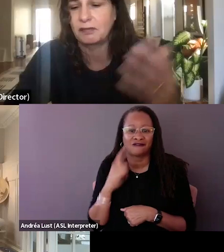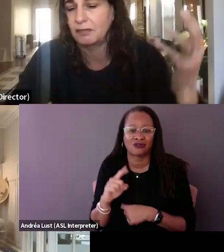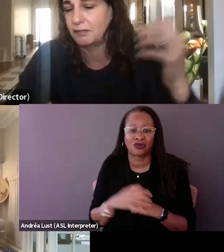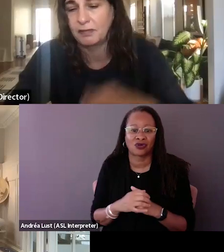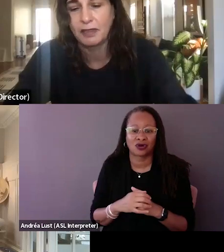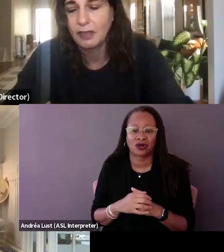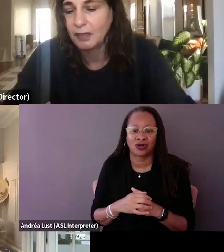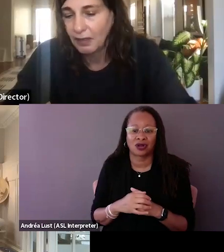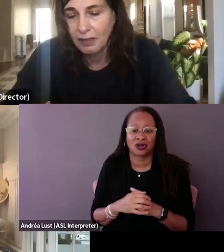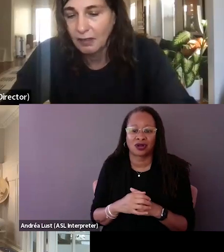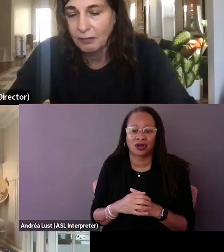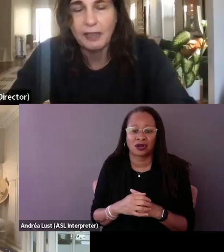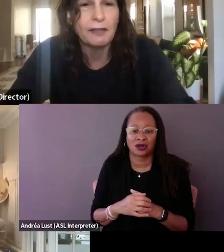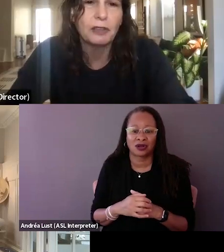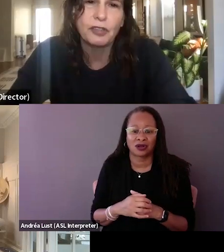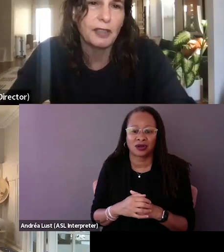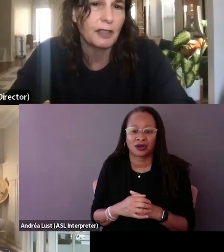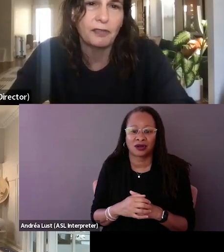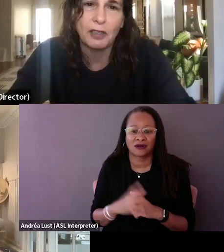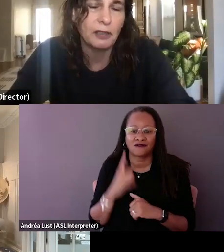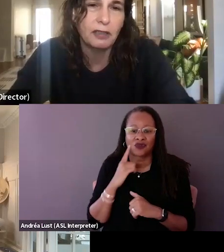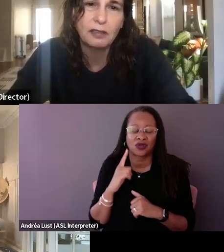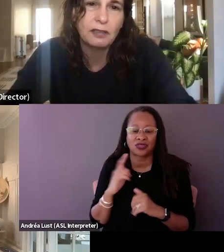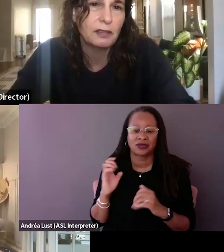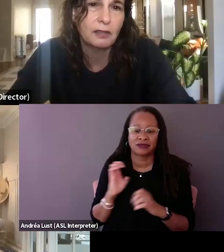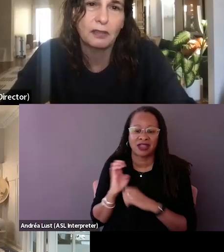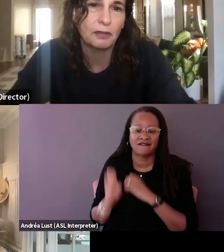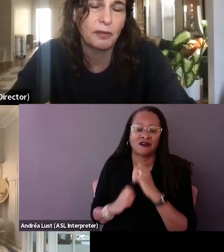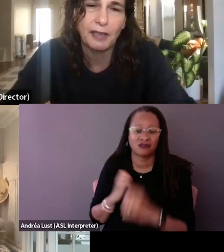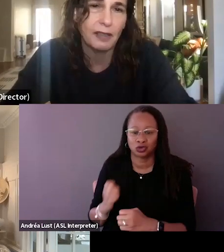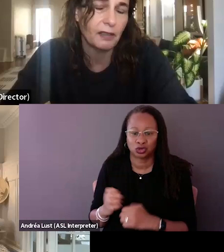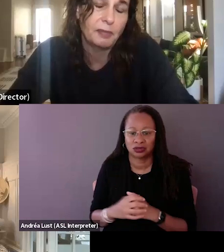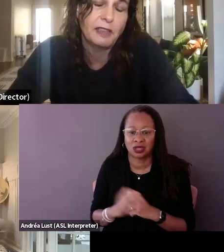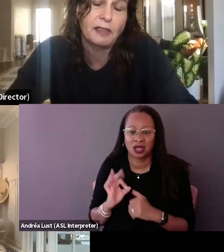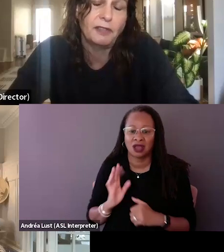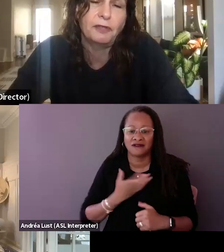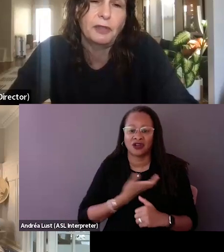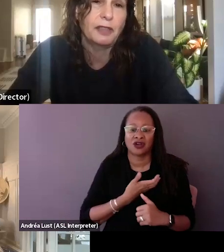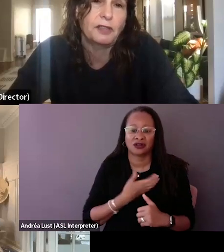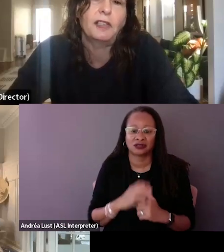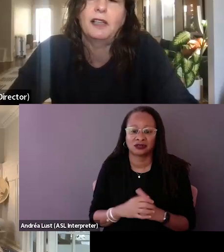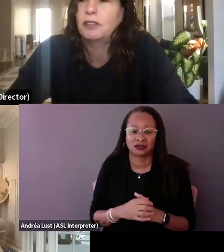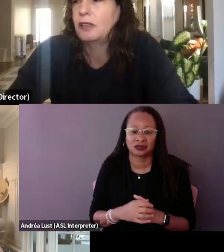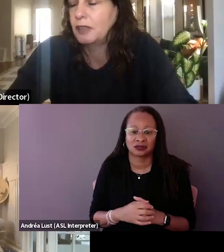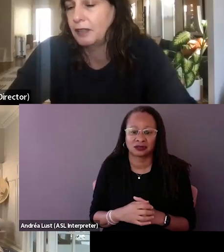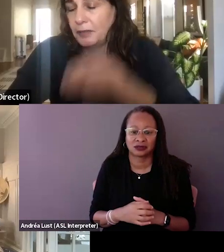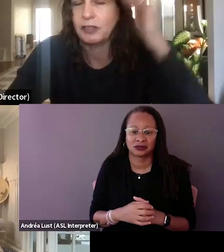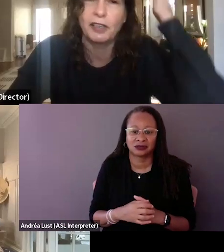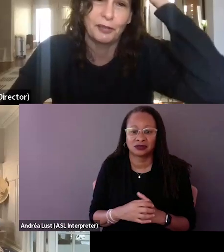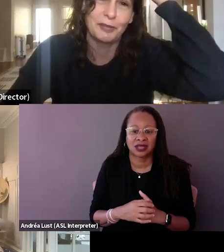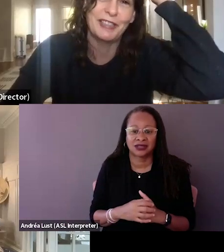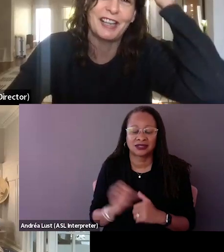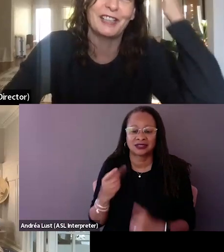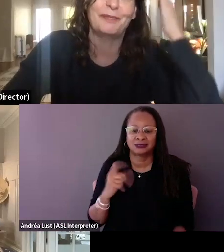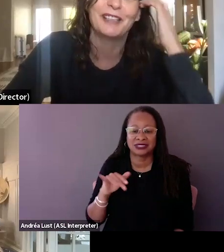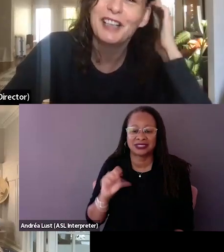us, for the evolution of our race, our species, if we're going to survive at all right now. I'm sorry, I